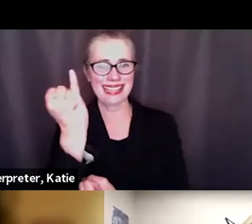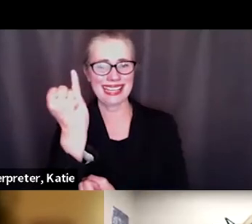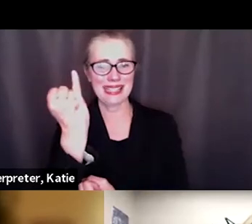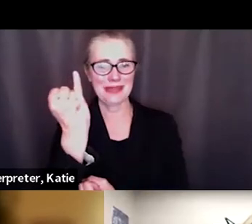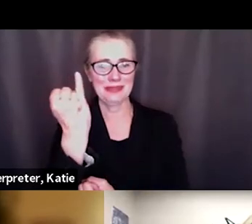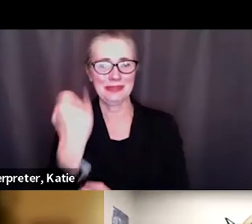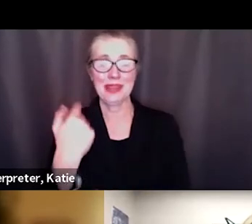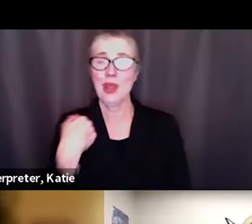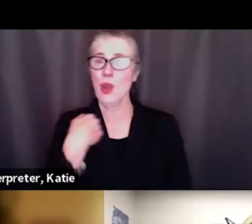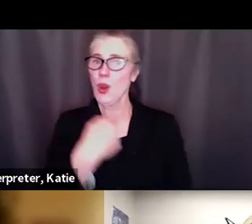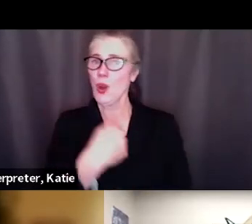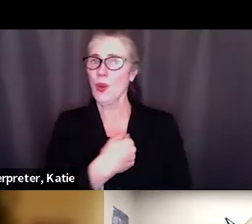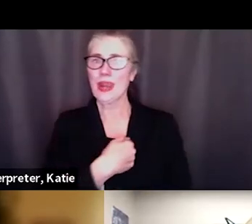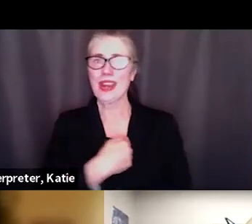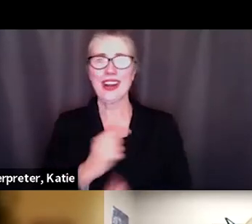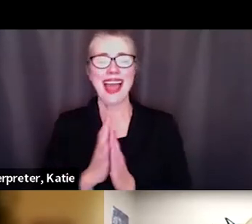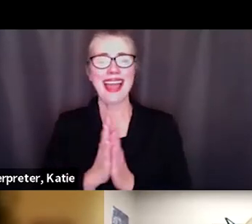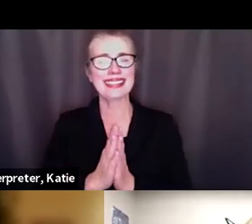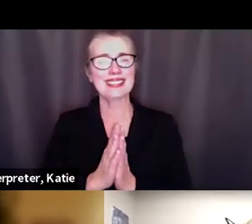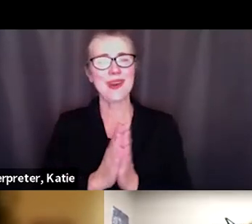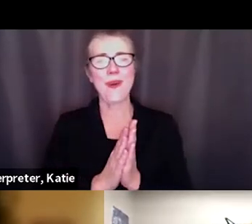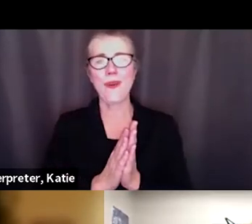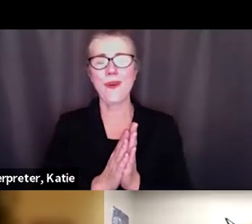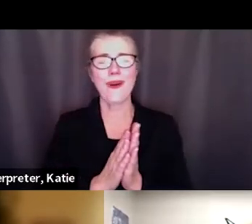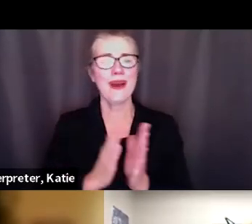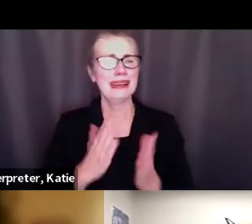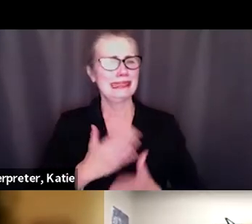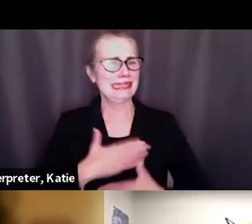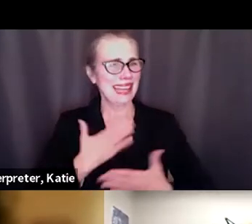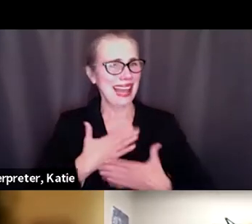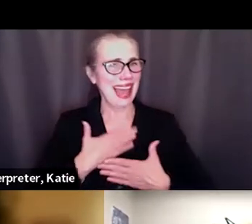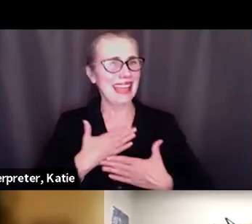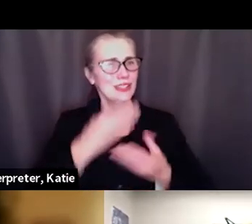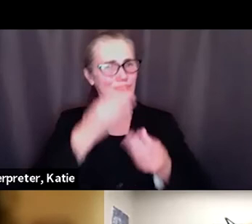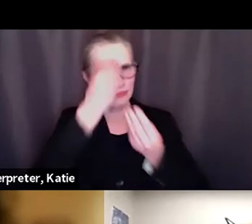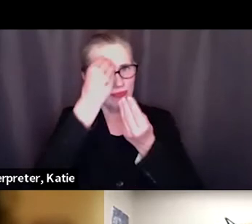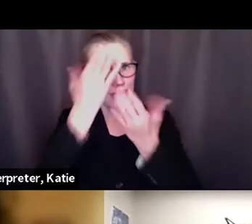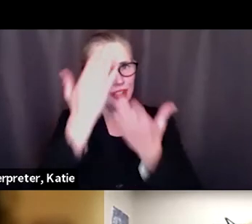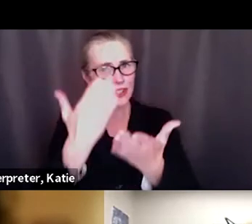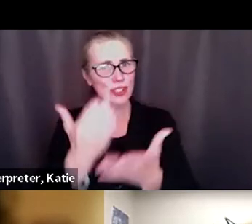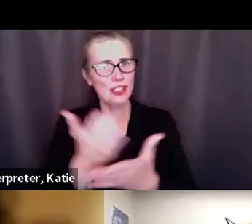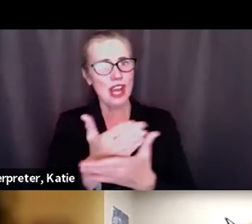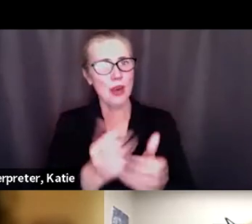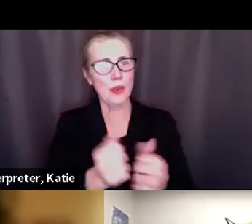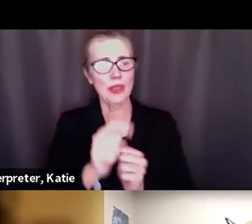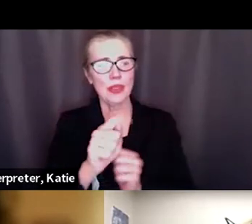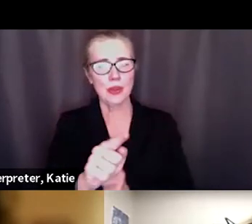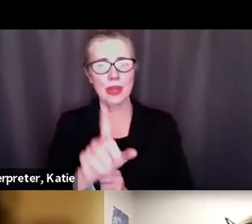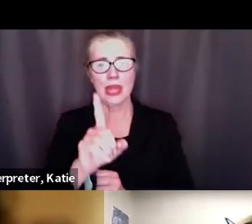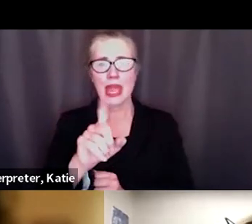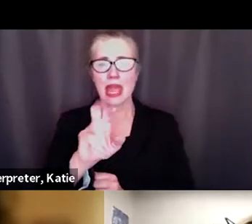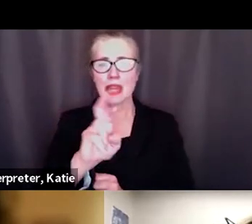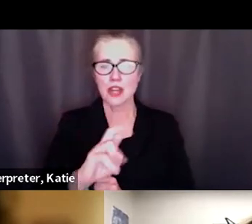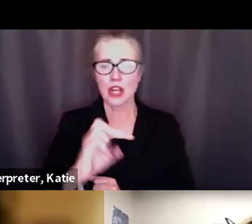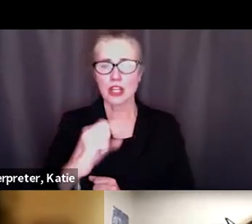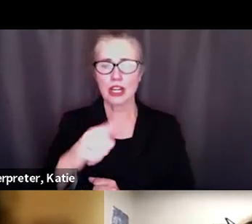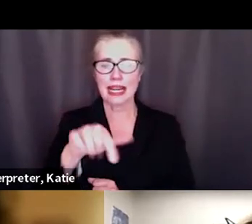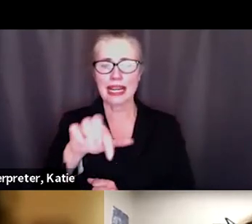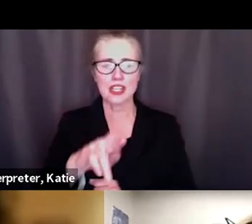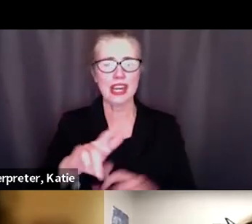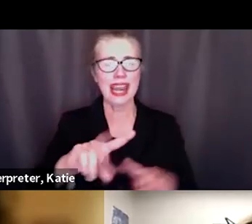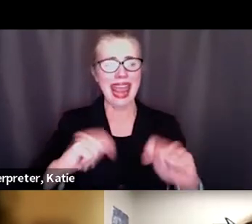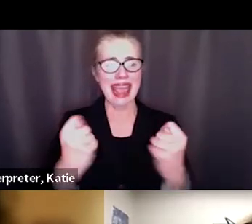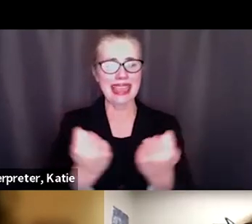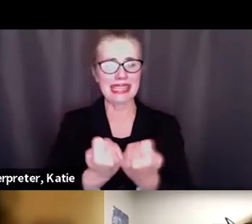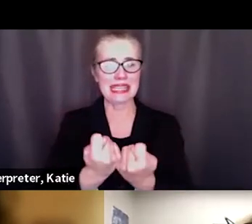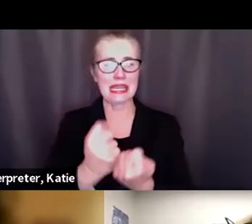really just delighted to to share this with you and um dr glazer and i and the team at the world pride foundation have